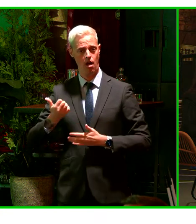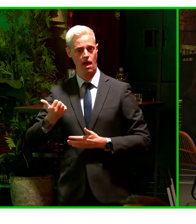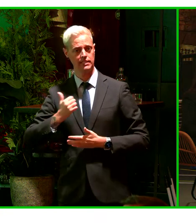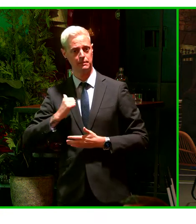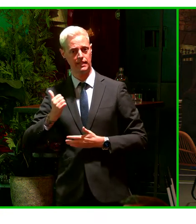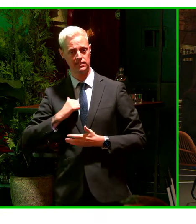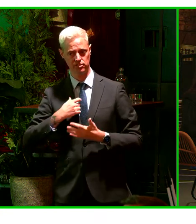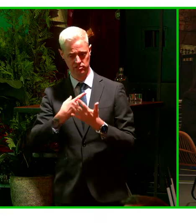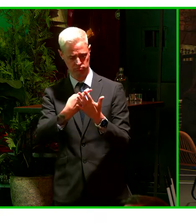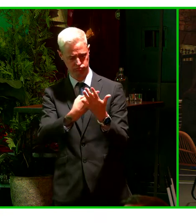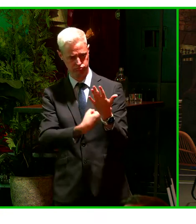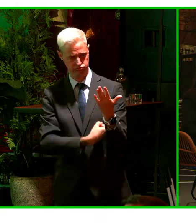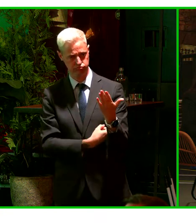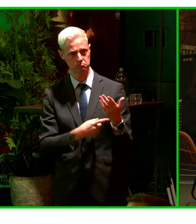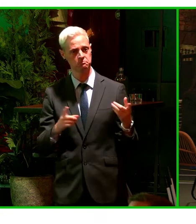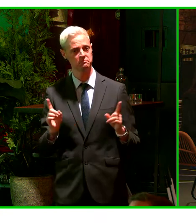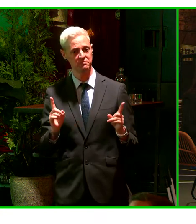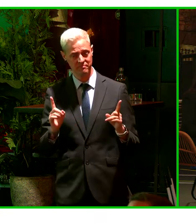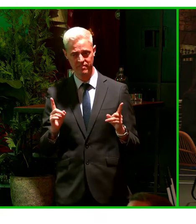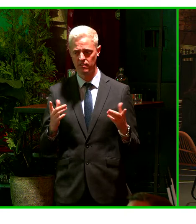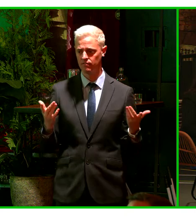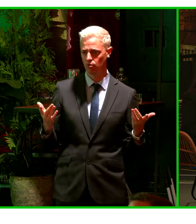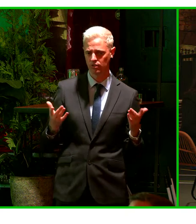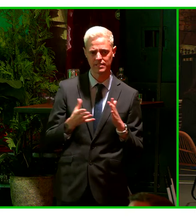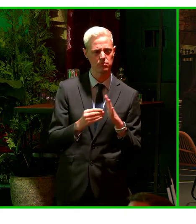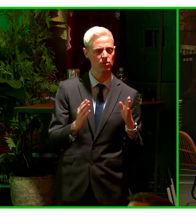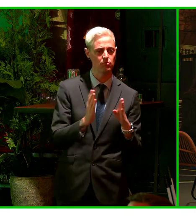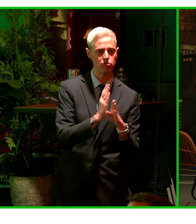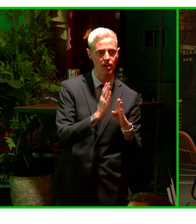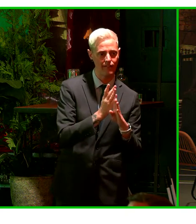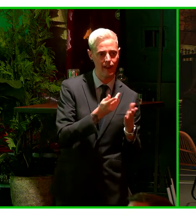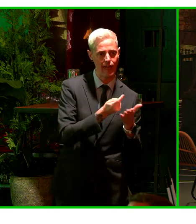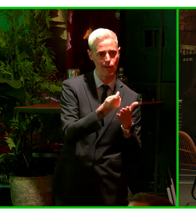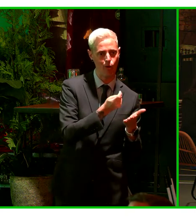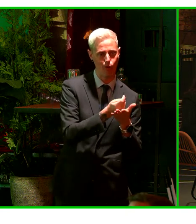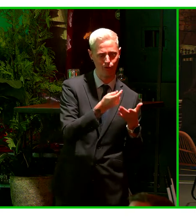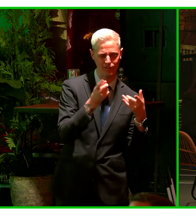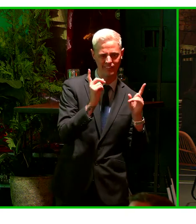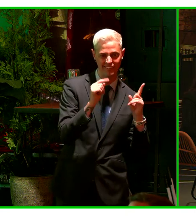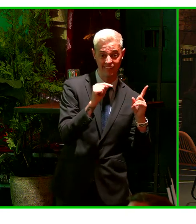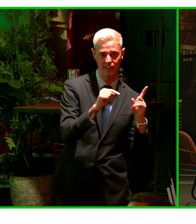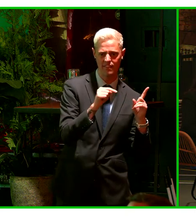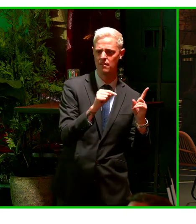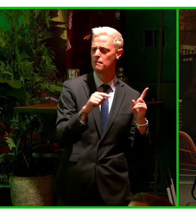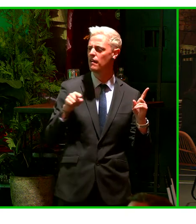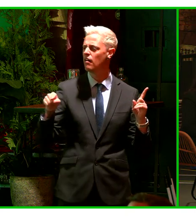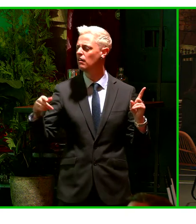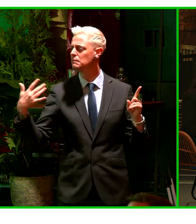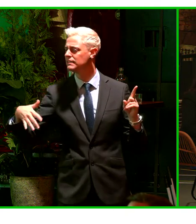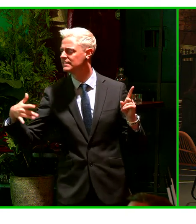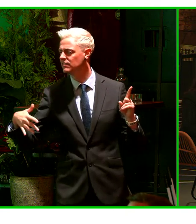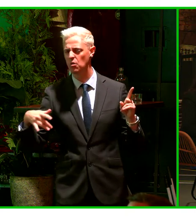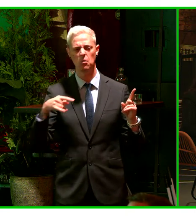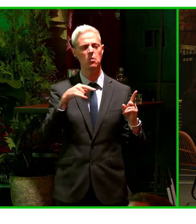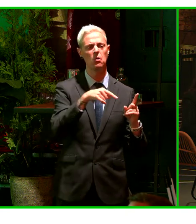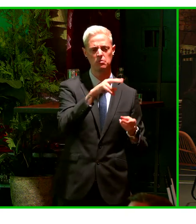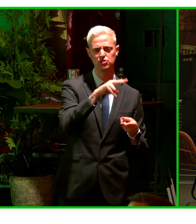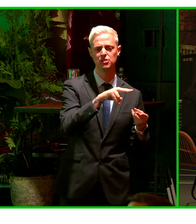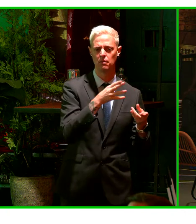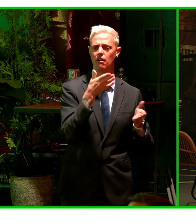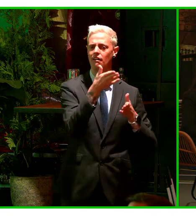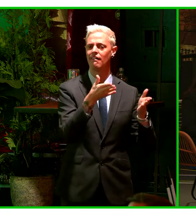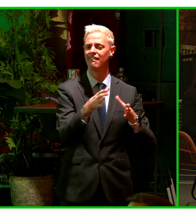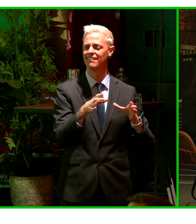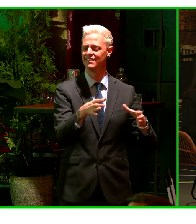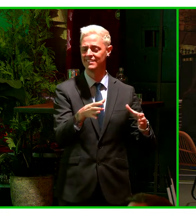can a private landlord get better value elsewhere? Maybe, but our argument is only in the short term, only short term, not in the